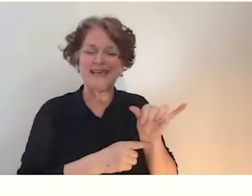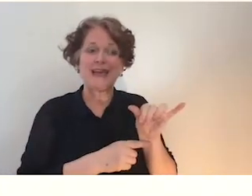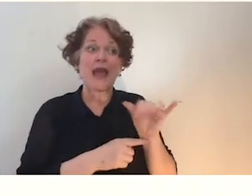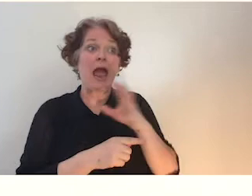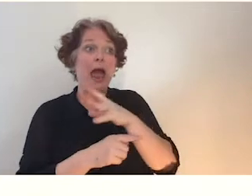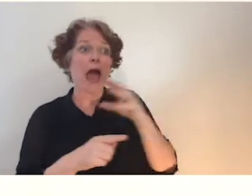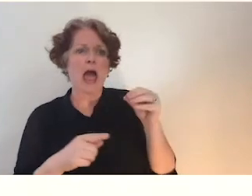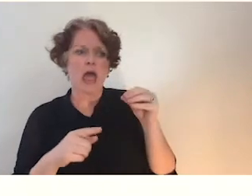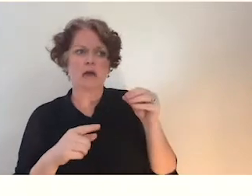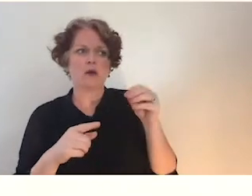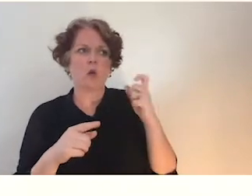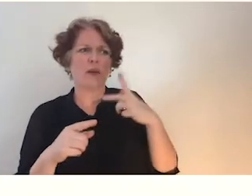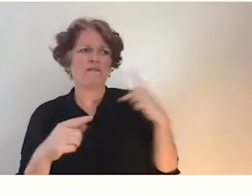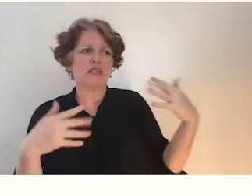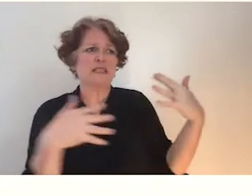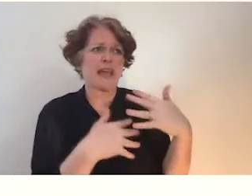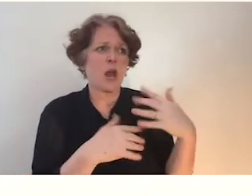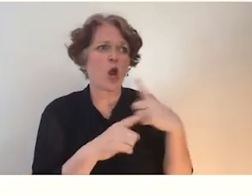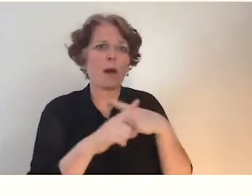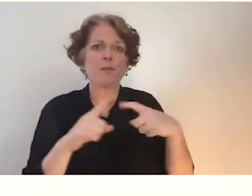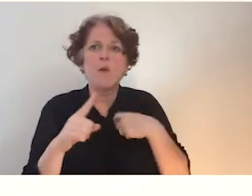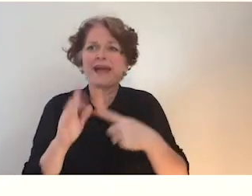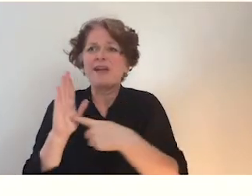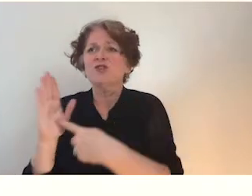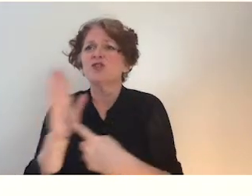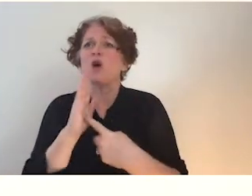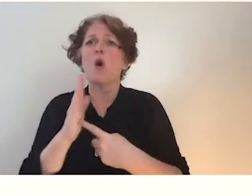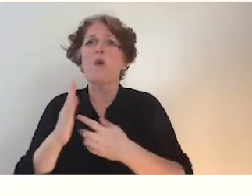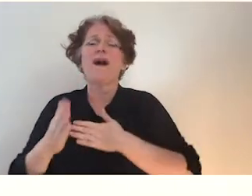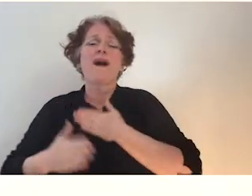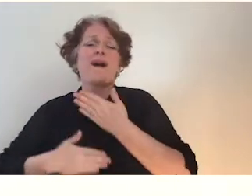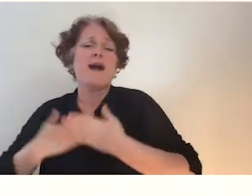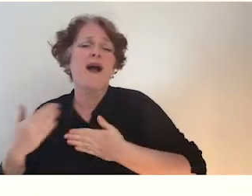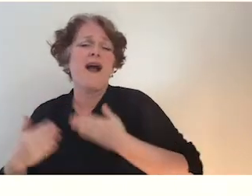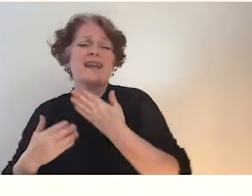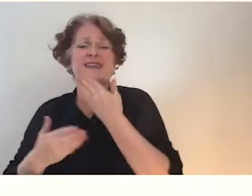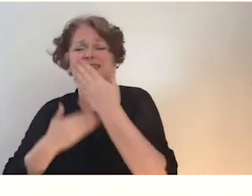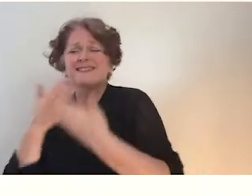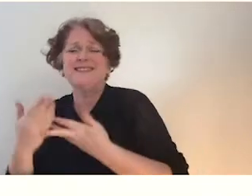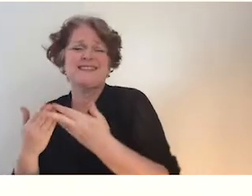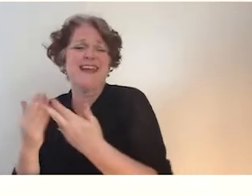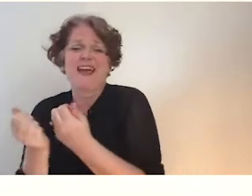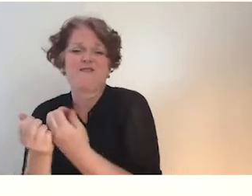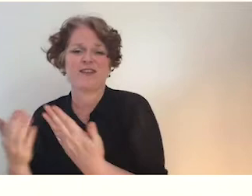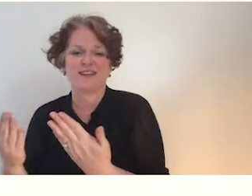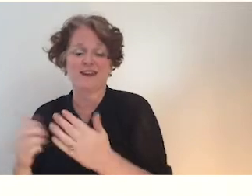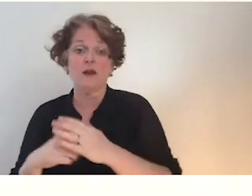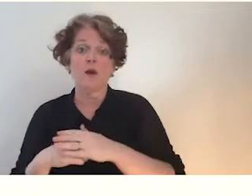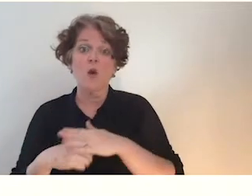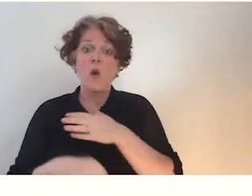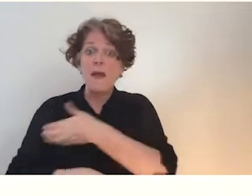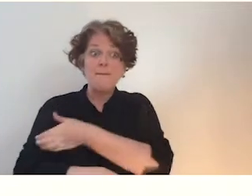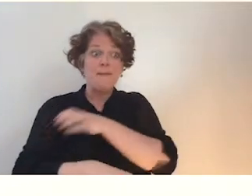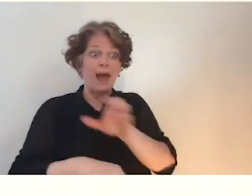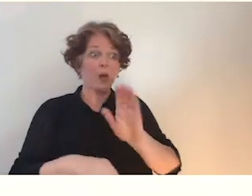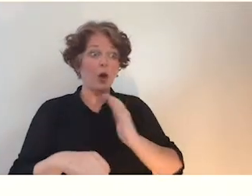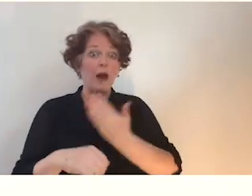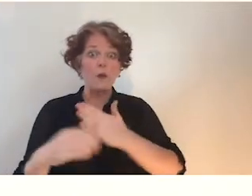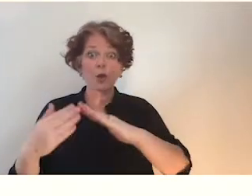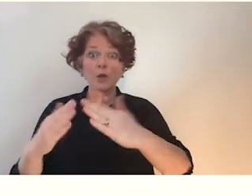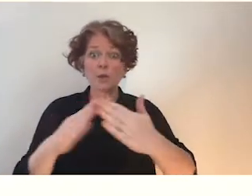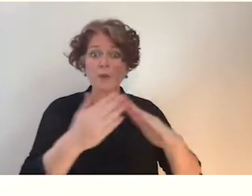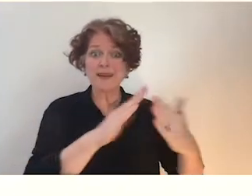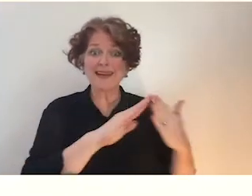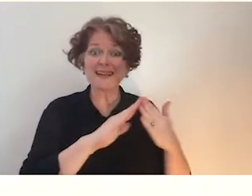to counterbalance the uncertainty and fear we are all experiencing. Let us empower our